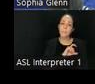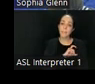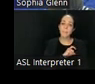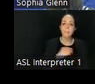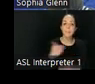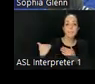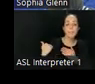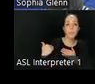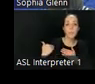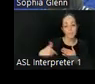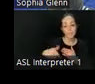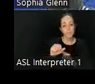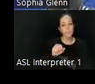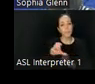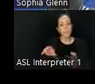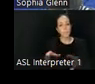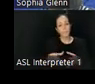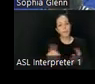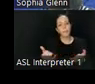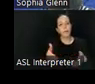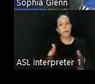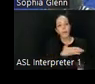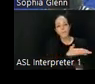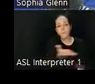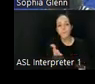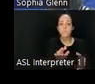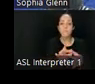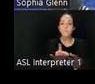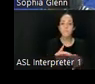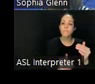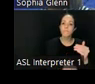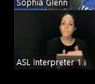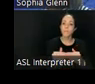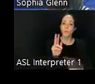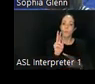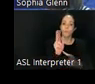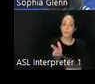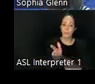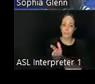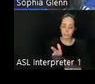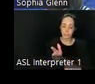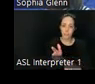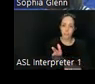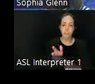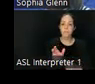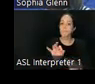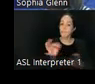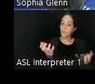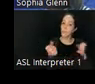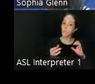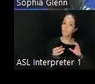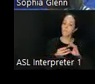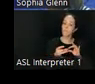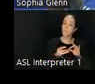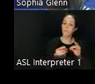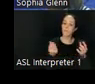Subcommittees now allow members to the public to give public comments for up to 3 minutes in length. Please raise your hand in Zoom if